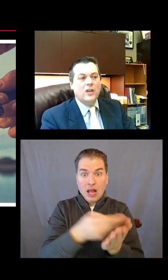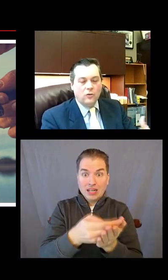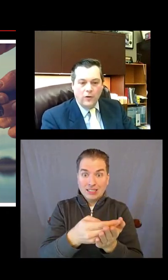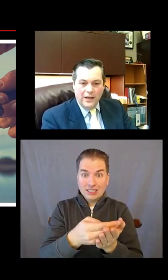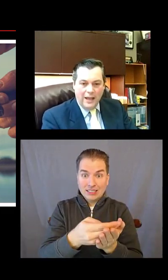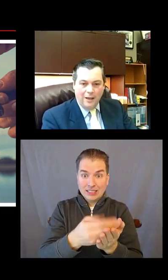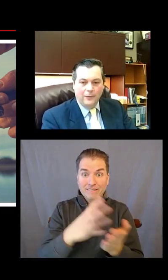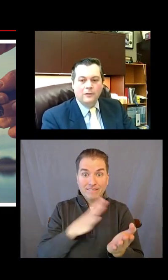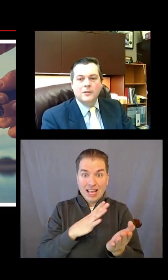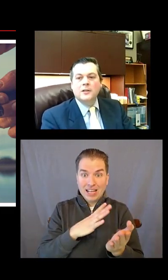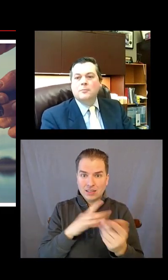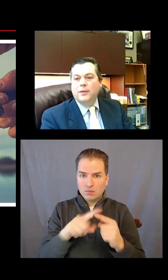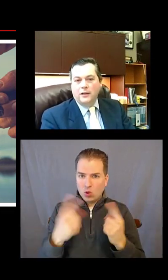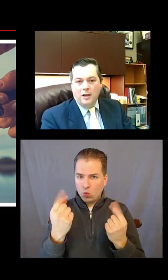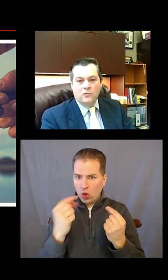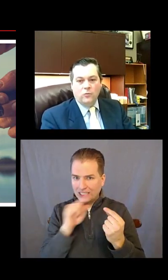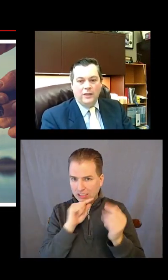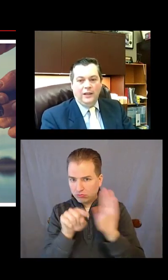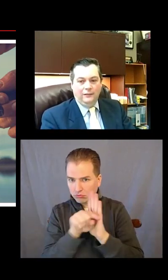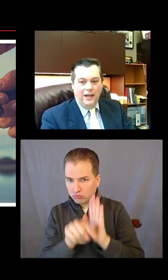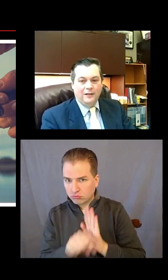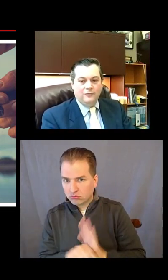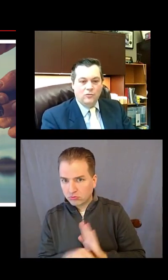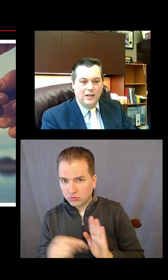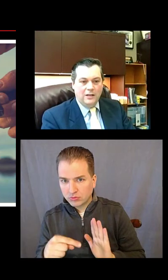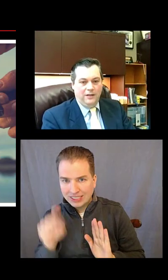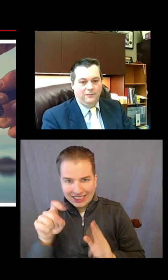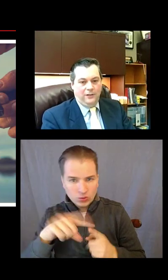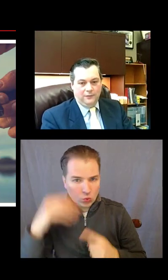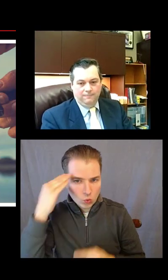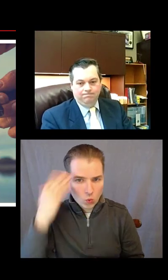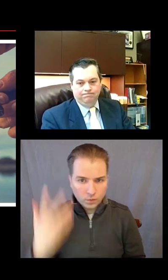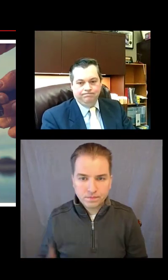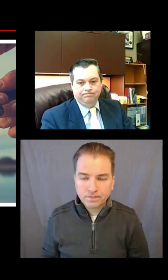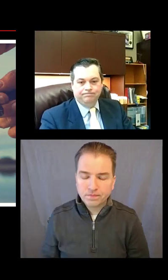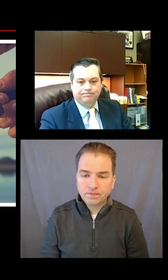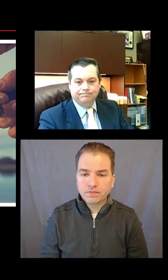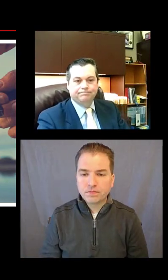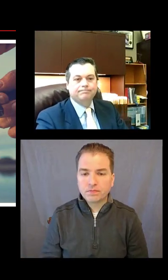to generate capital, but comes with a lot of unique pitfalls.